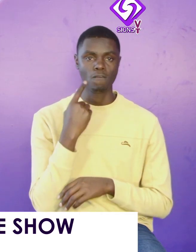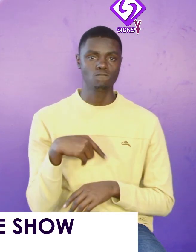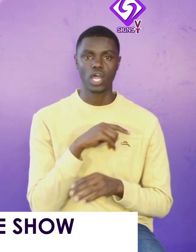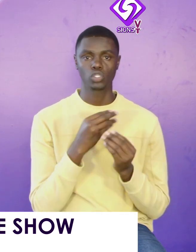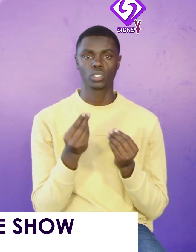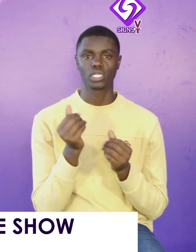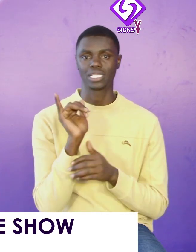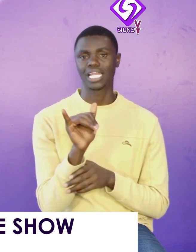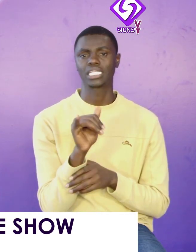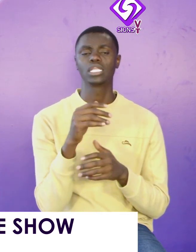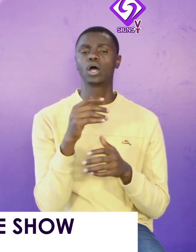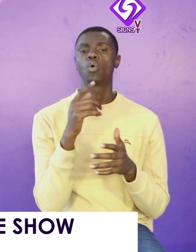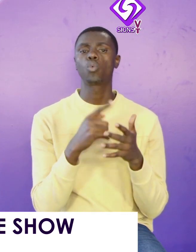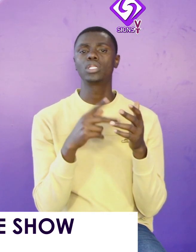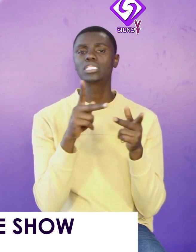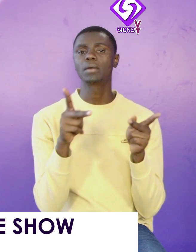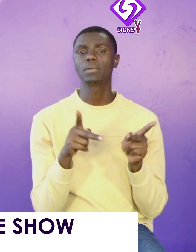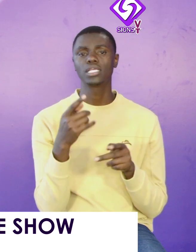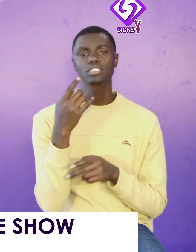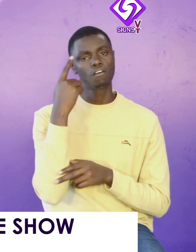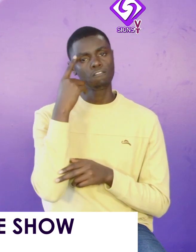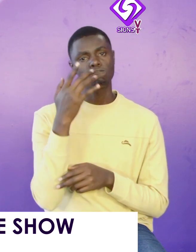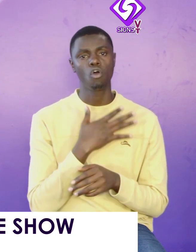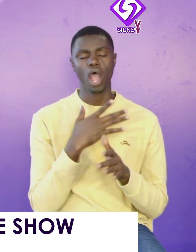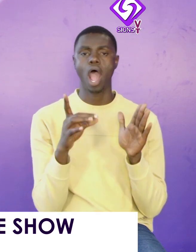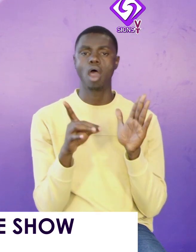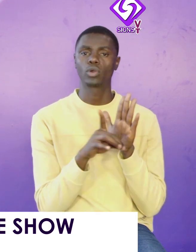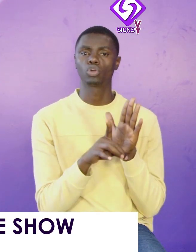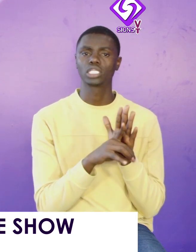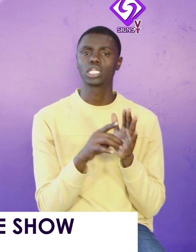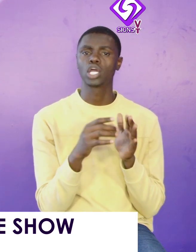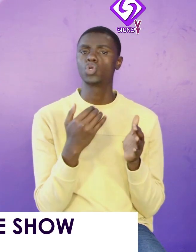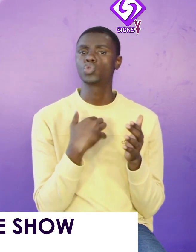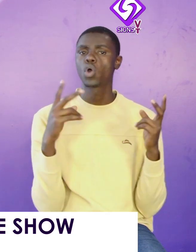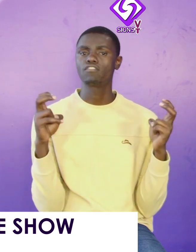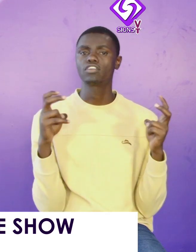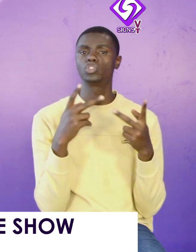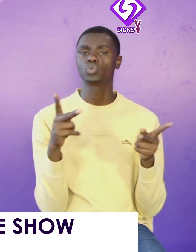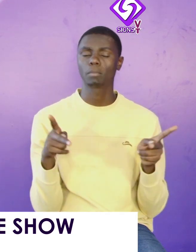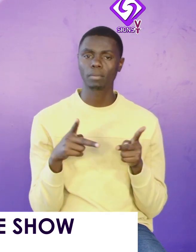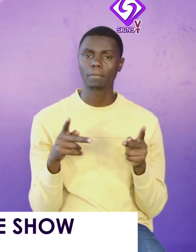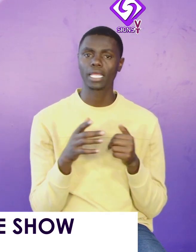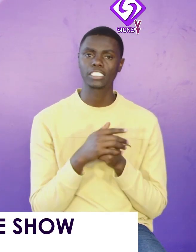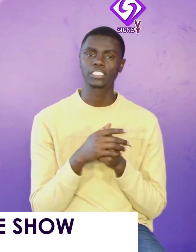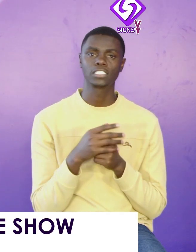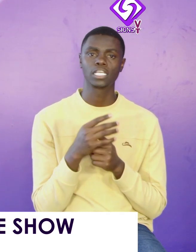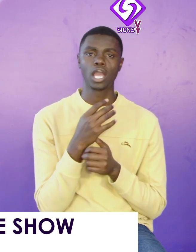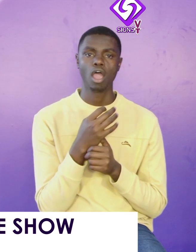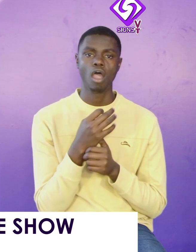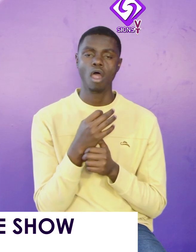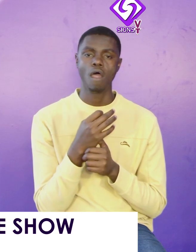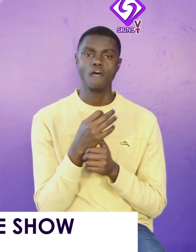this. What is the place of our doctrine? Do you have issues about the place of